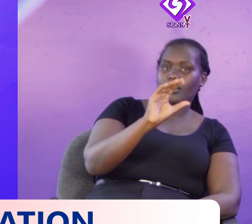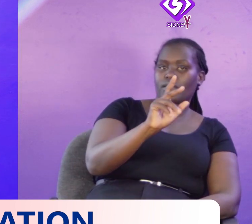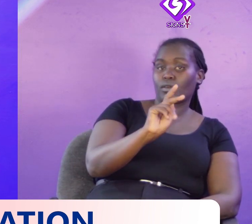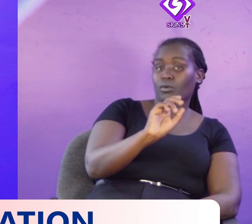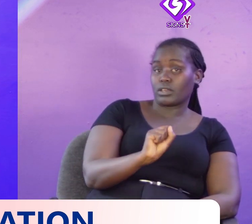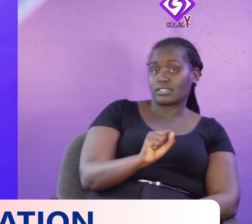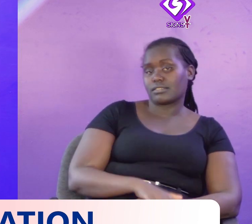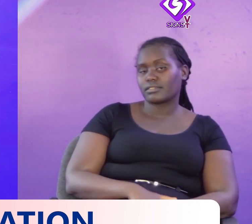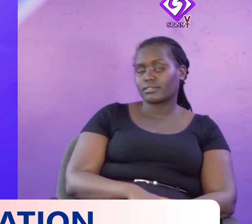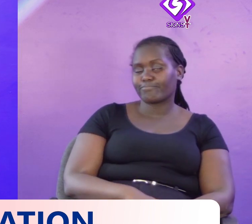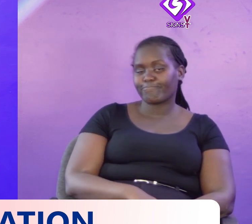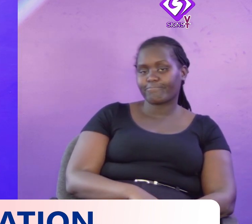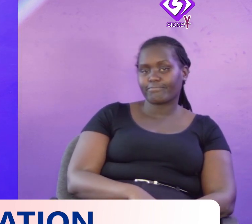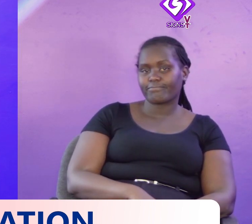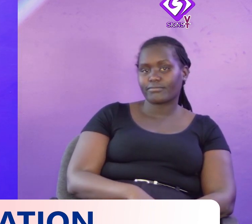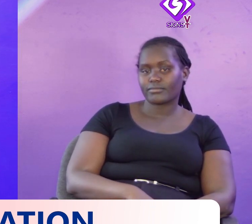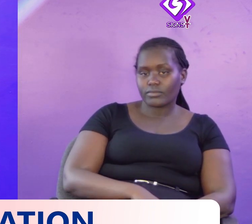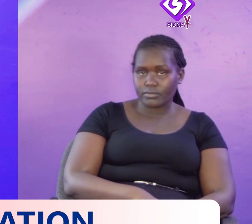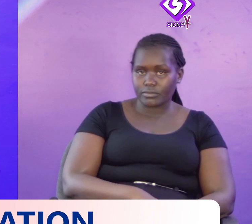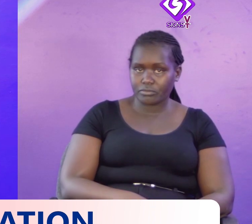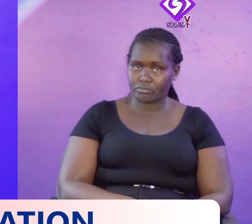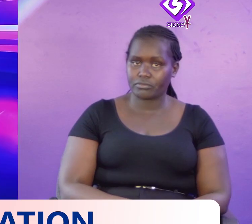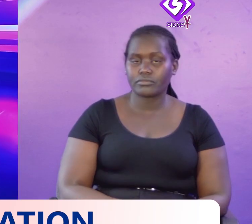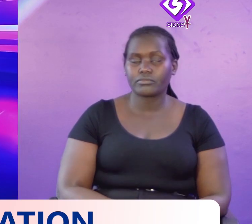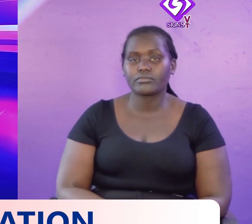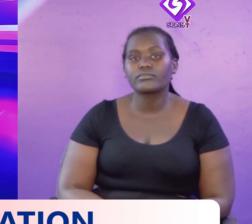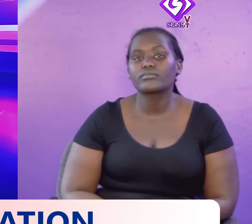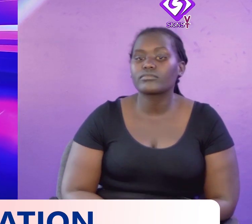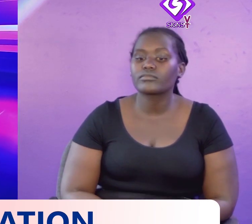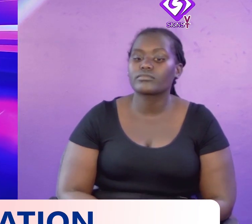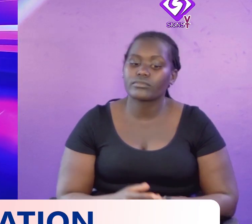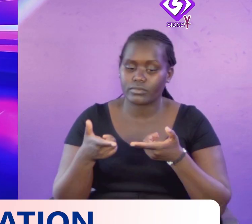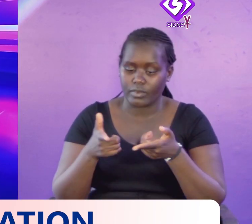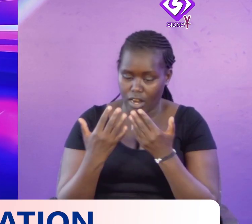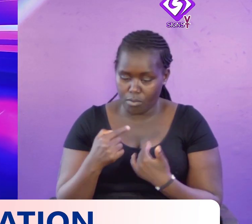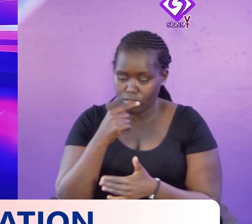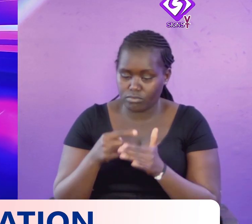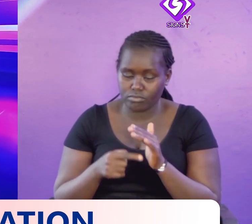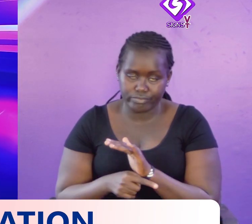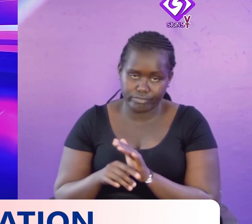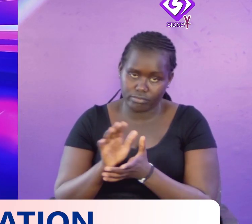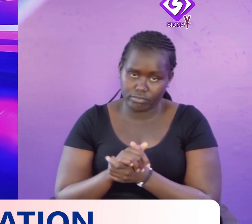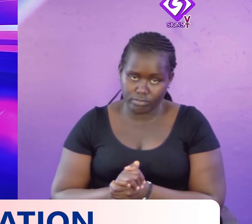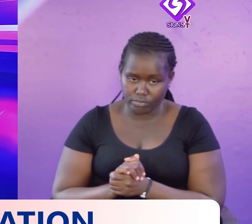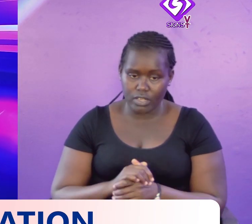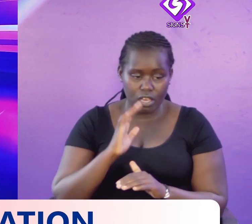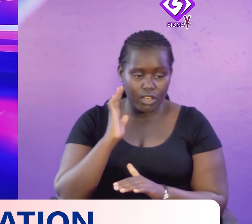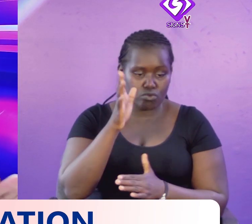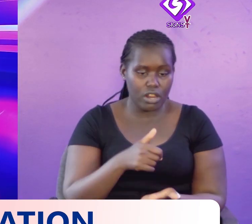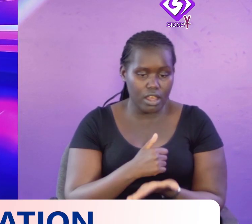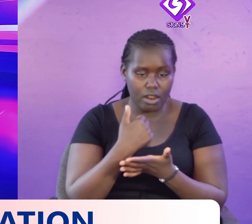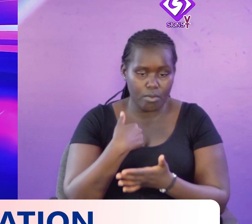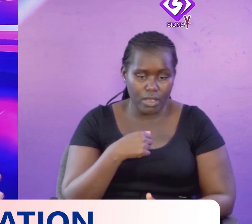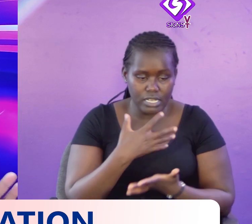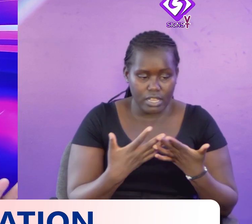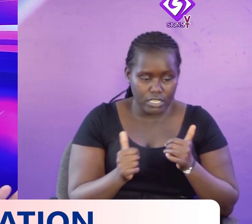Okay. I wish I never asked you. Excited people. Let me just say it, Mr. Jonah. Itatusaidia, because those are the things